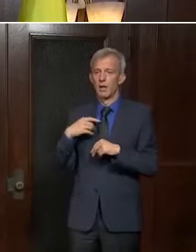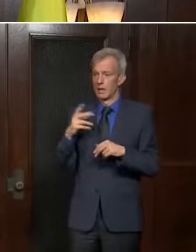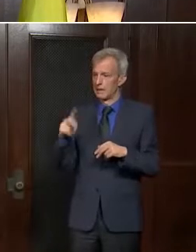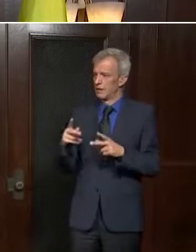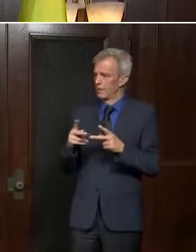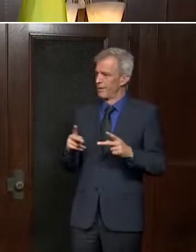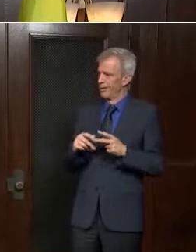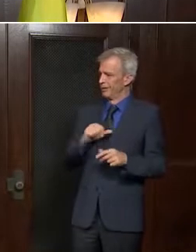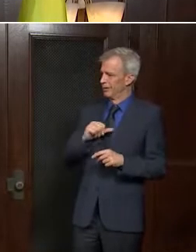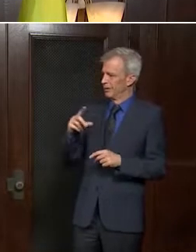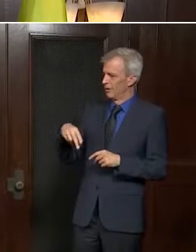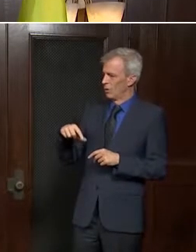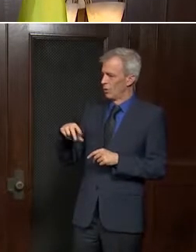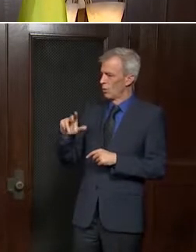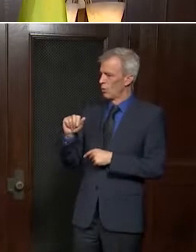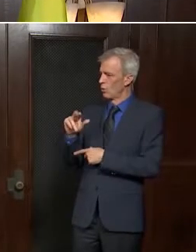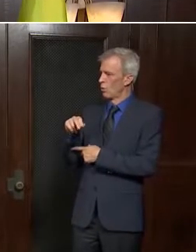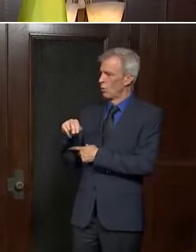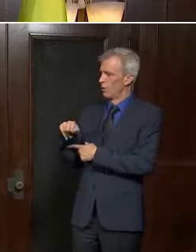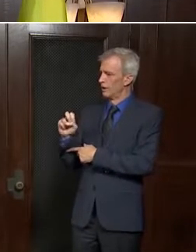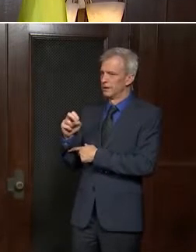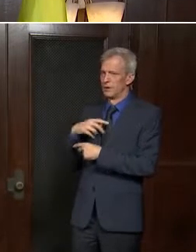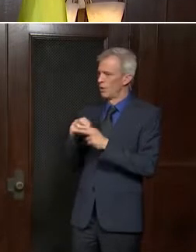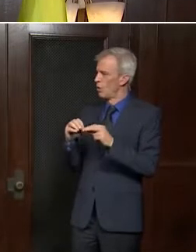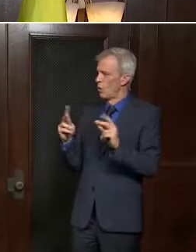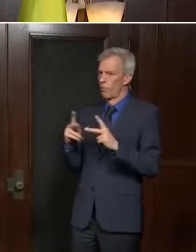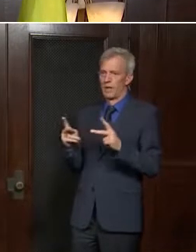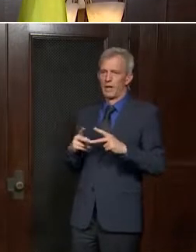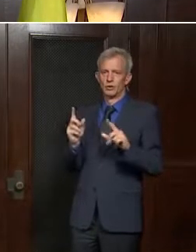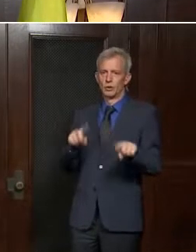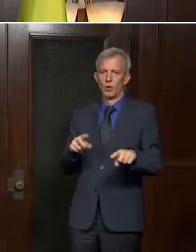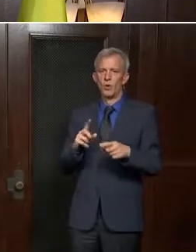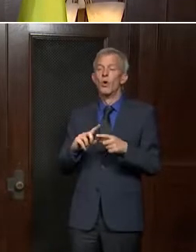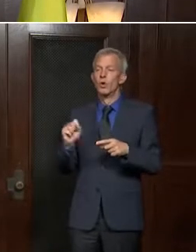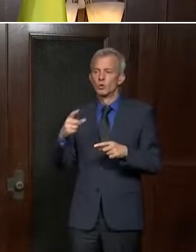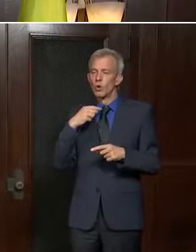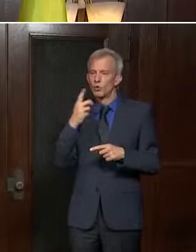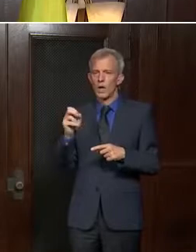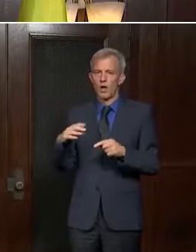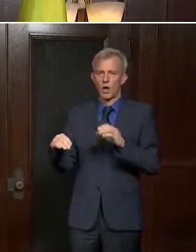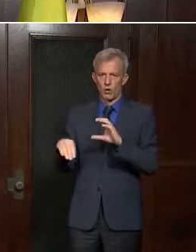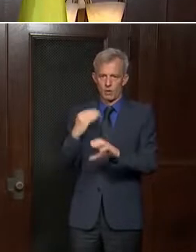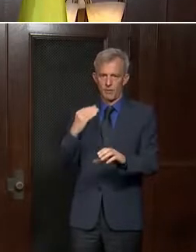go, like in this case. So tell her to email us directly,